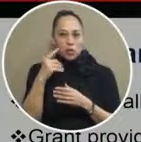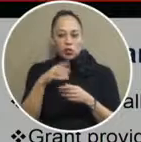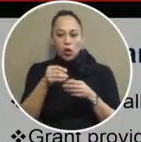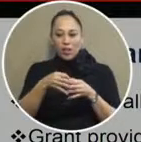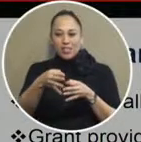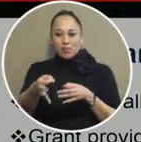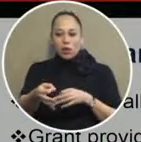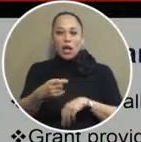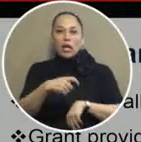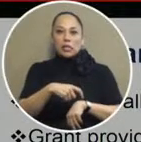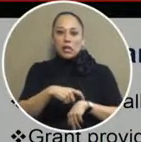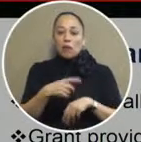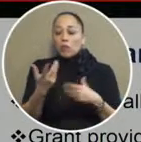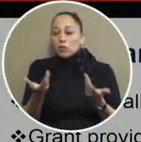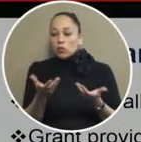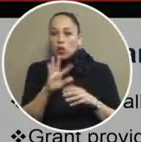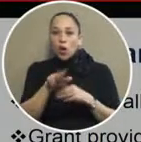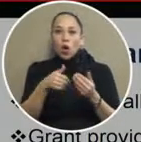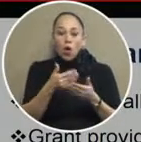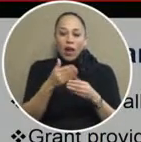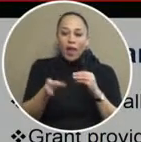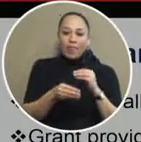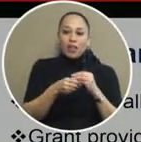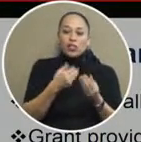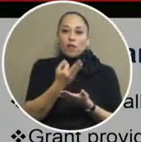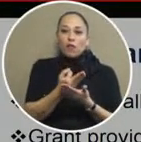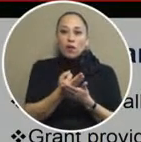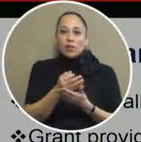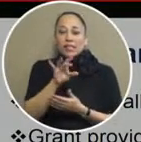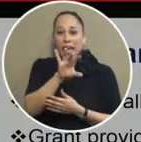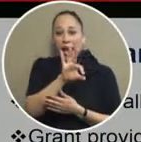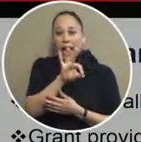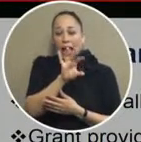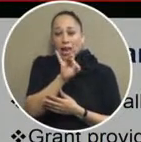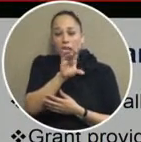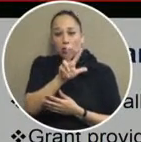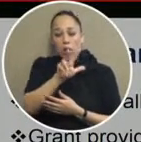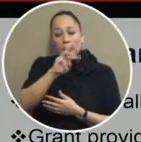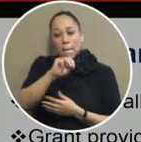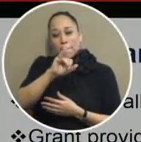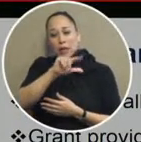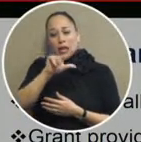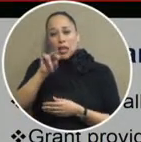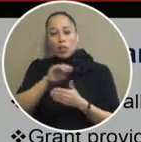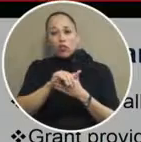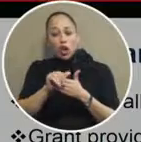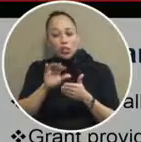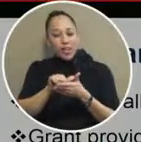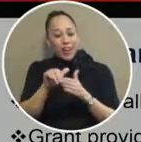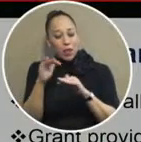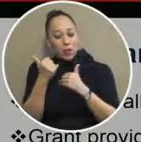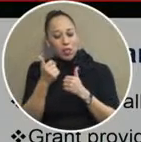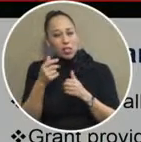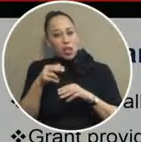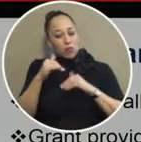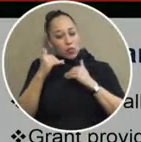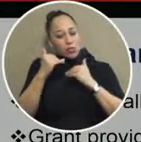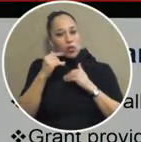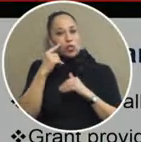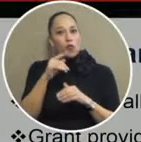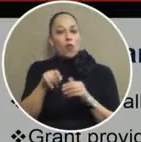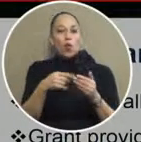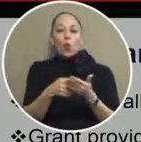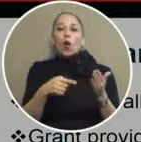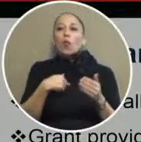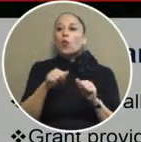period of time. So all of this additional funding, this $183 million, although there's limitations and restrictions on how these funds can